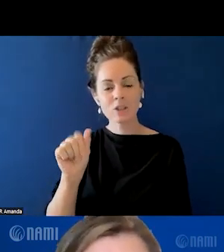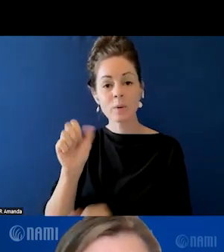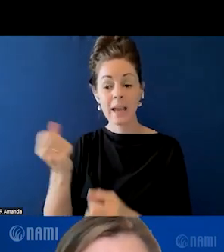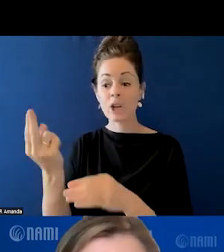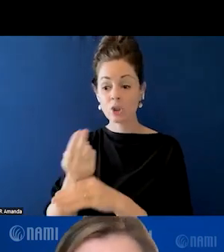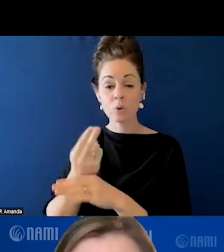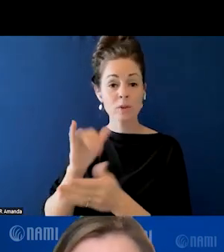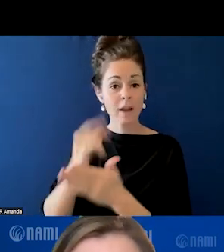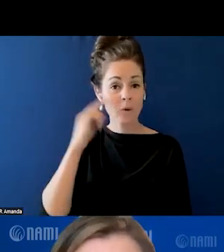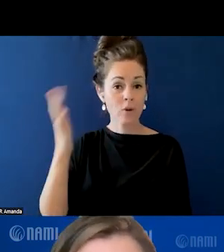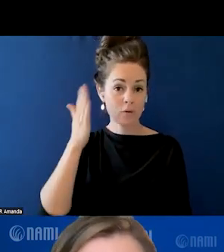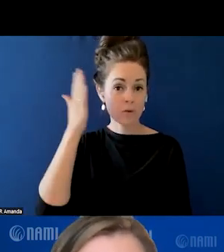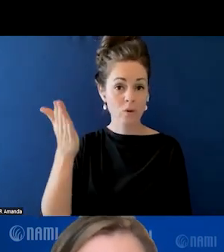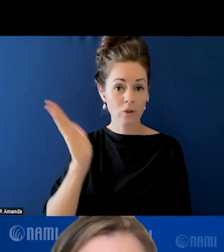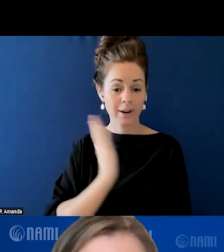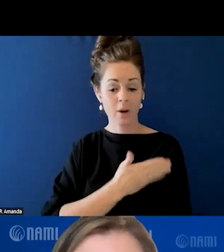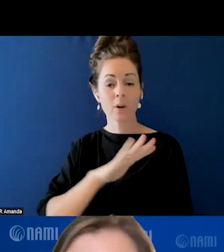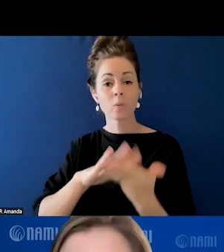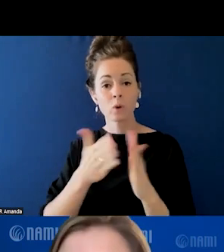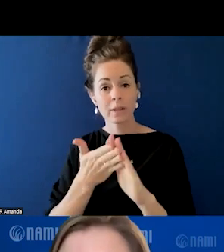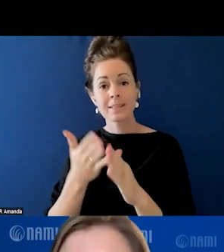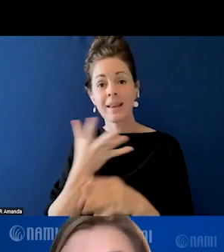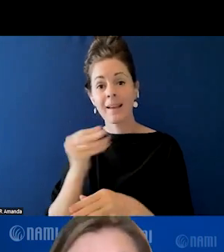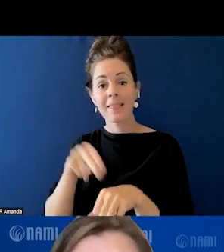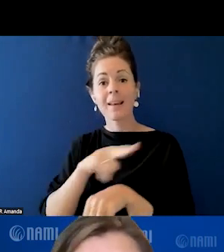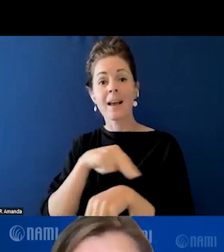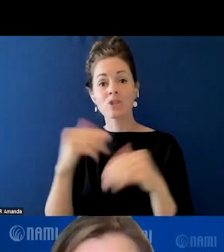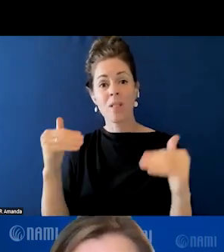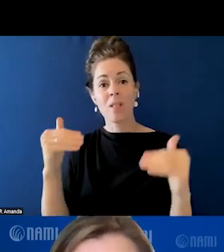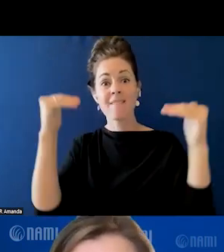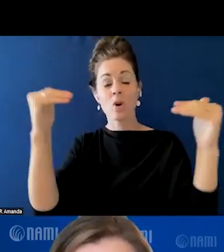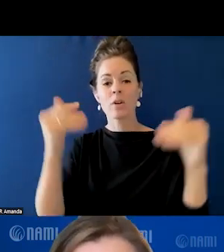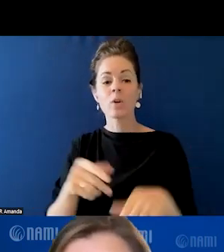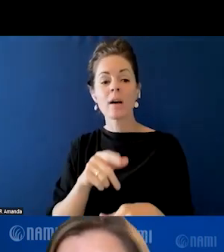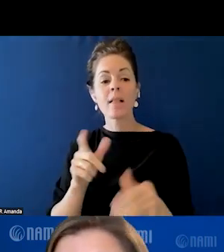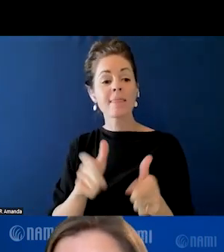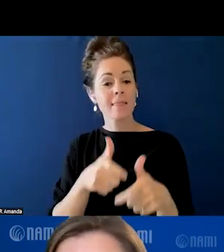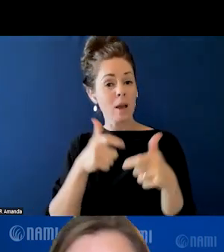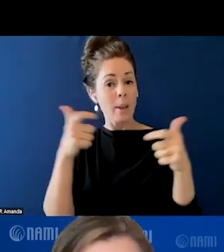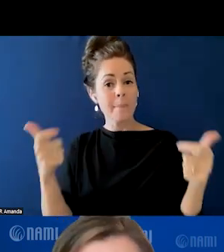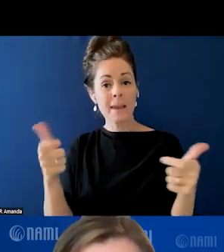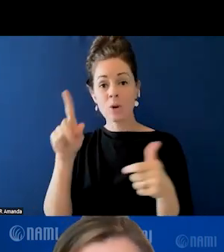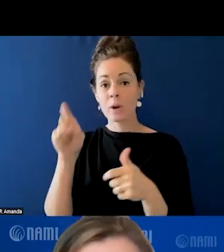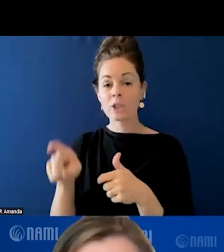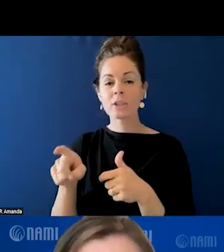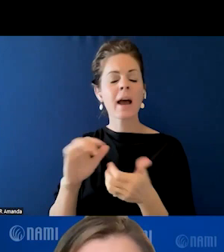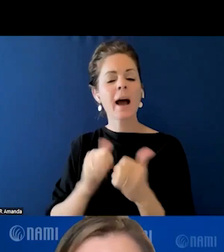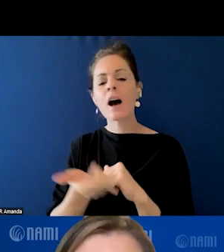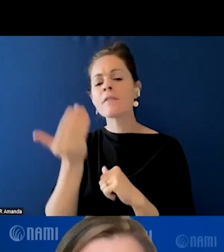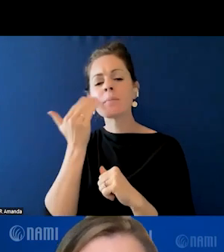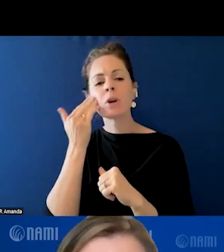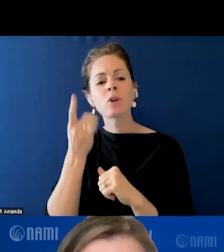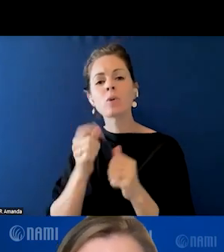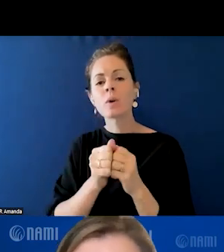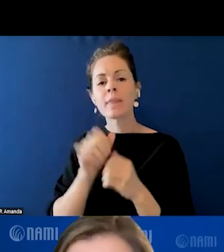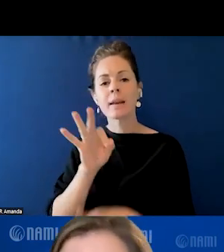work that we're all doing in our communities and at the national level. You know, the big one that we always ask is, how familiar are you with the 988